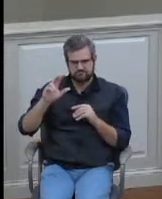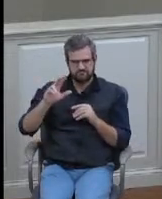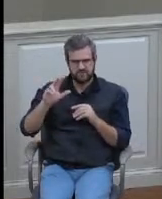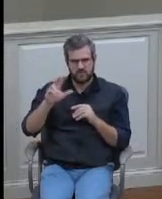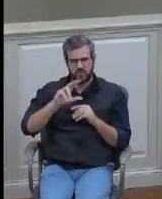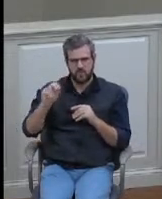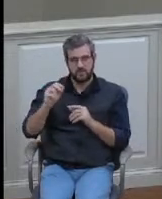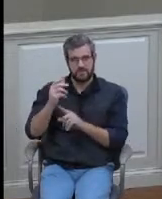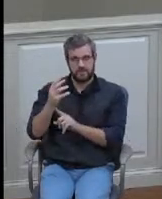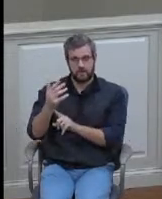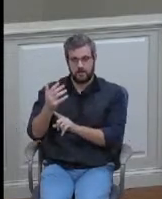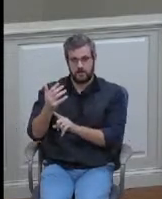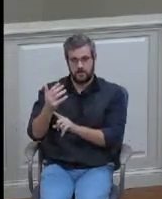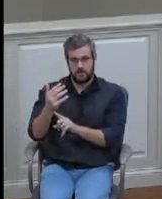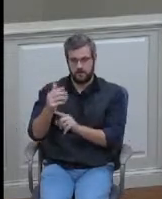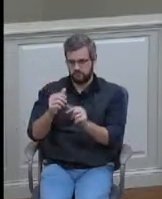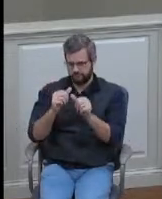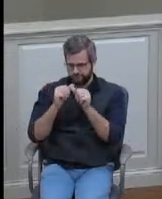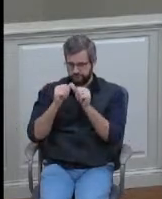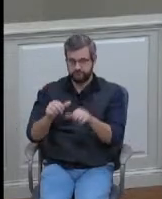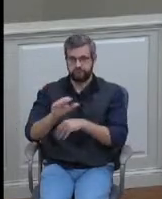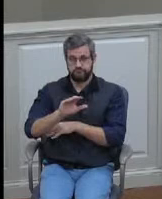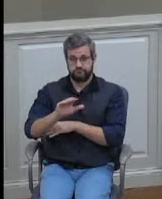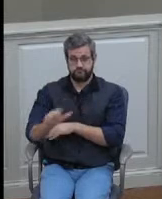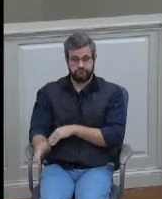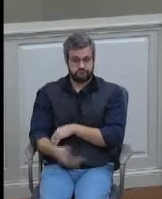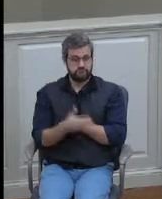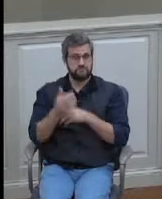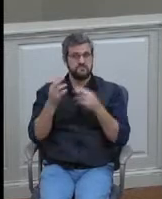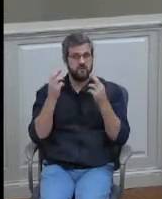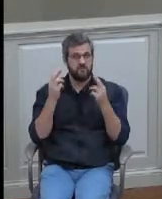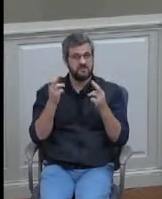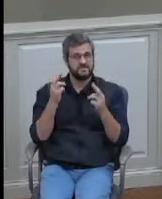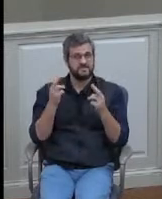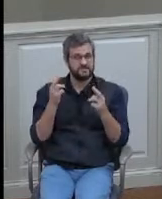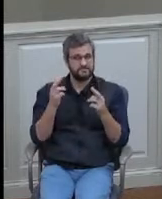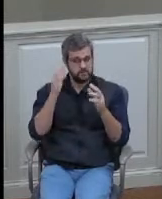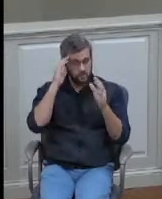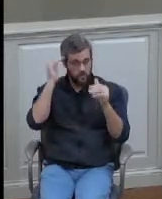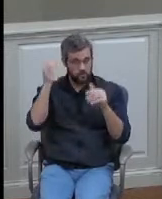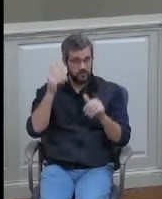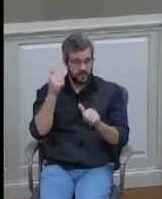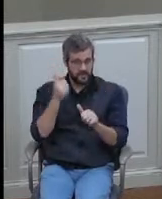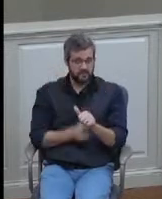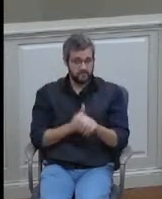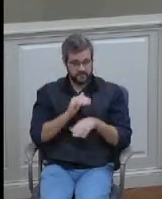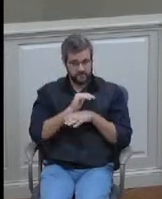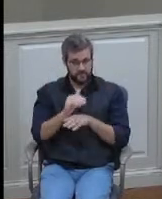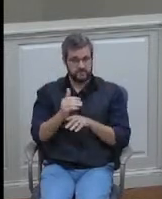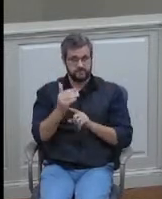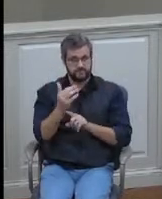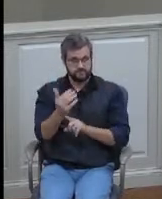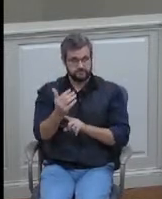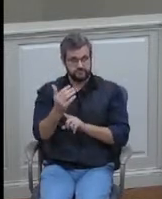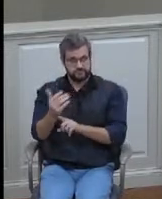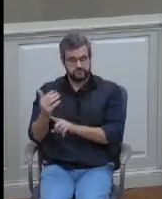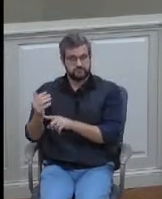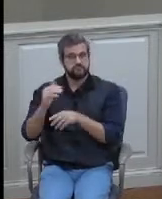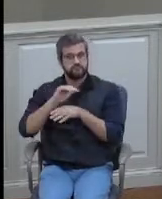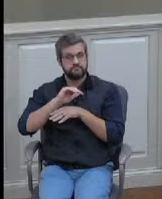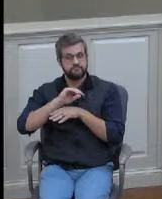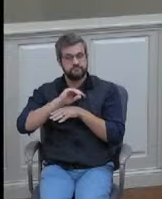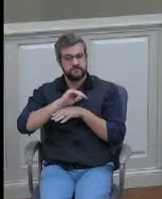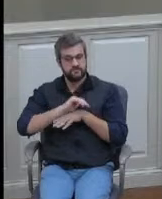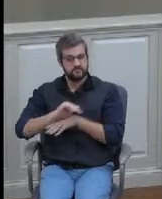candles will light up and stay lit most of the night, and we hopefully will do that every night. And we pray that we